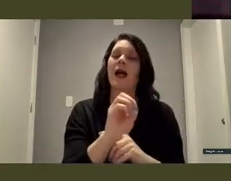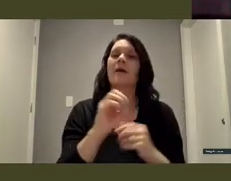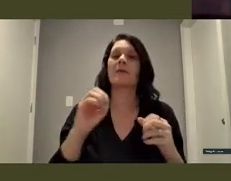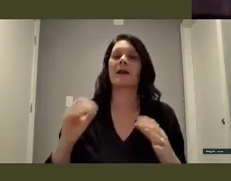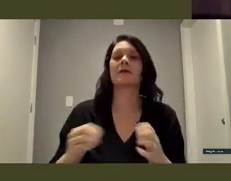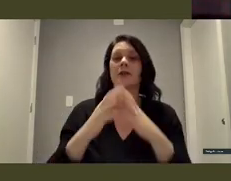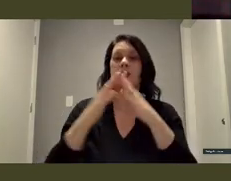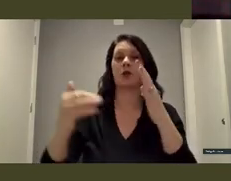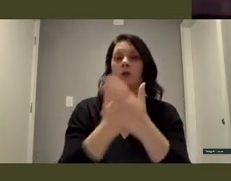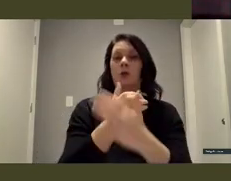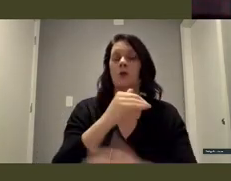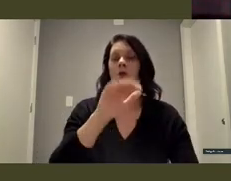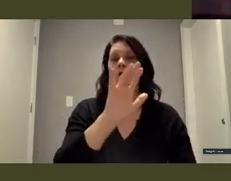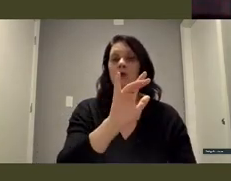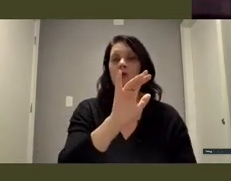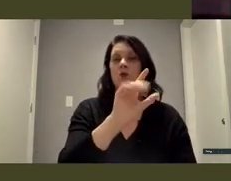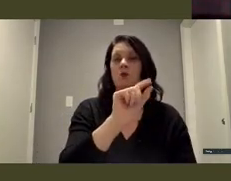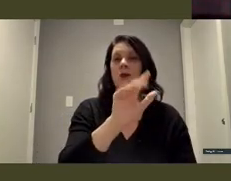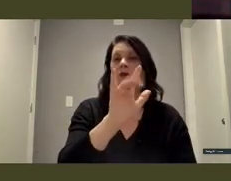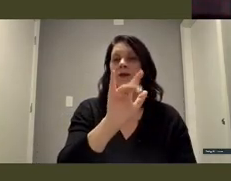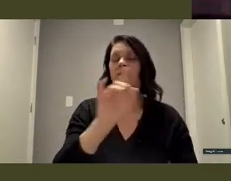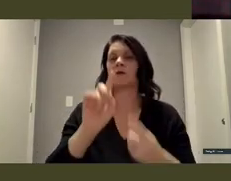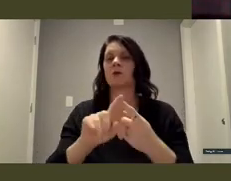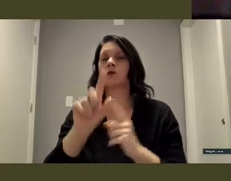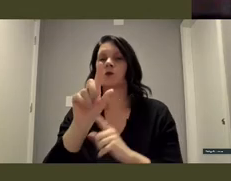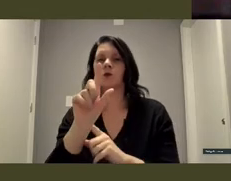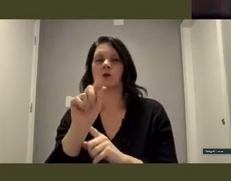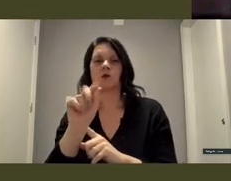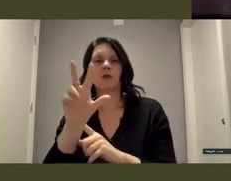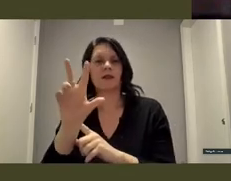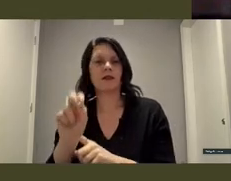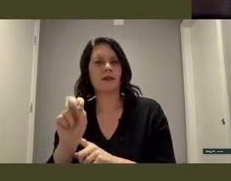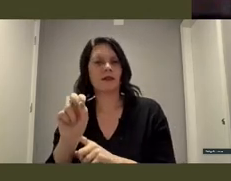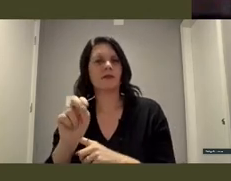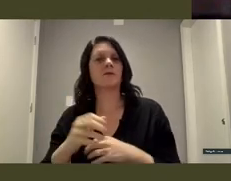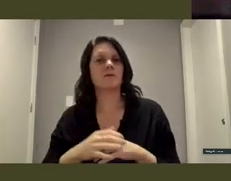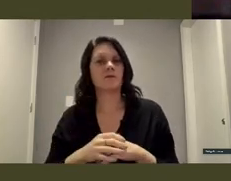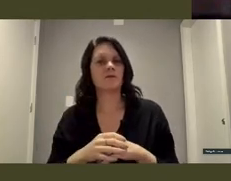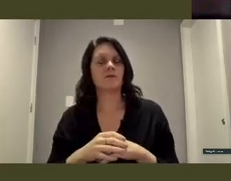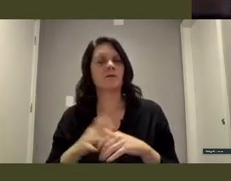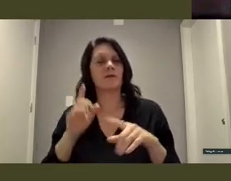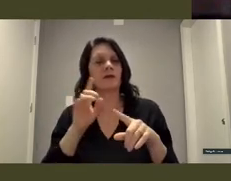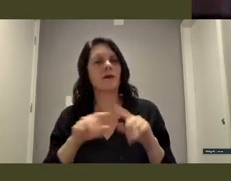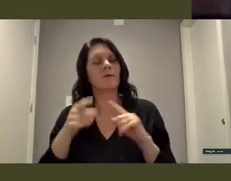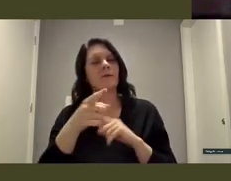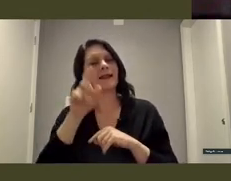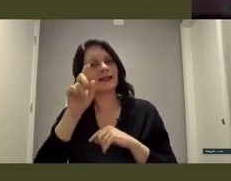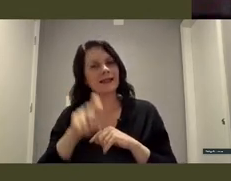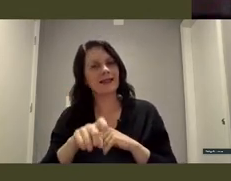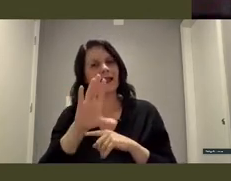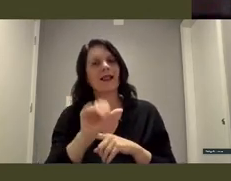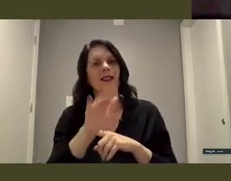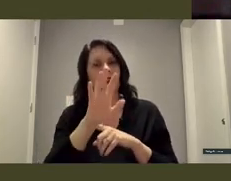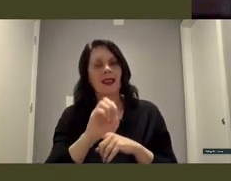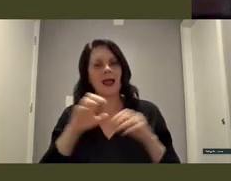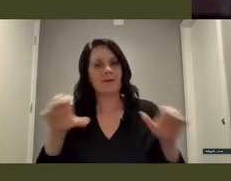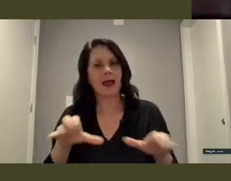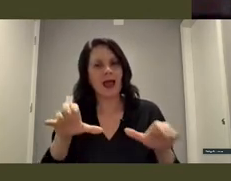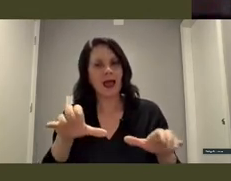to 2030. You know, just delaying climate action. Why the climate change crisis